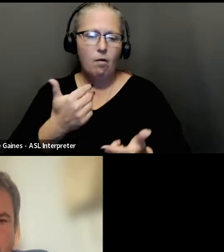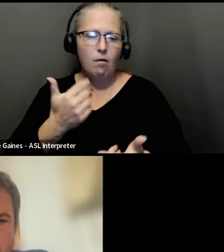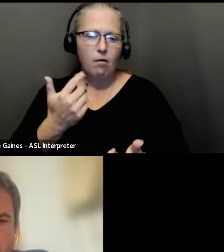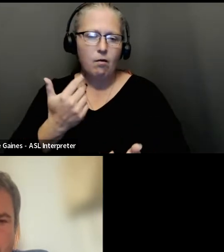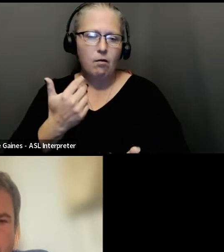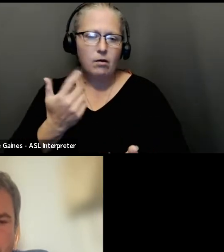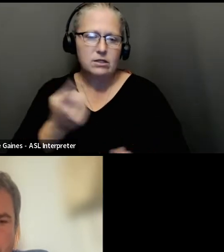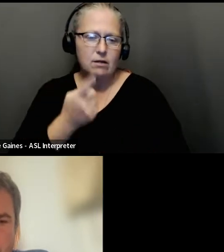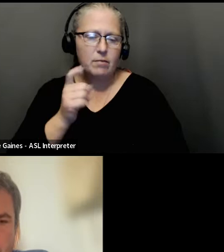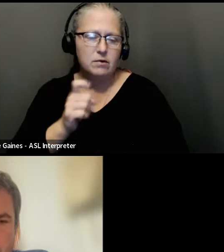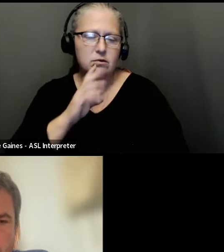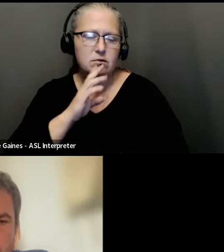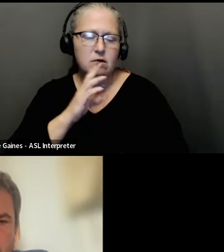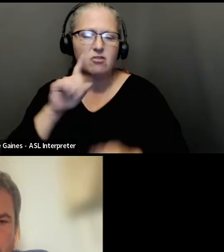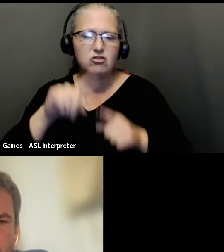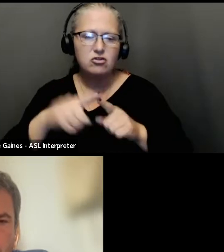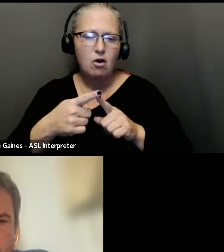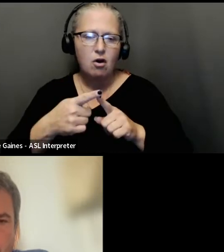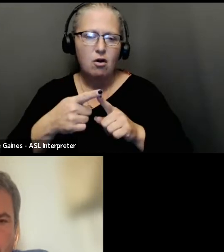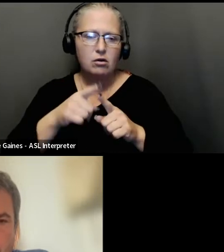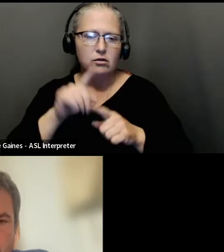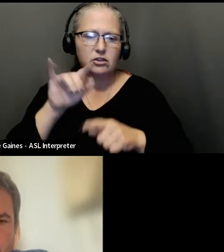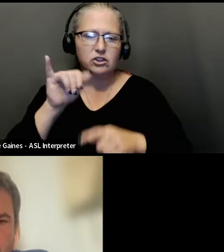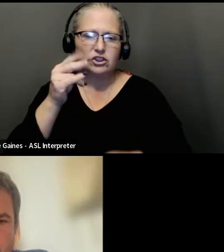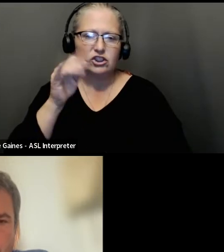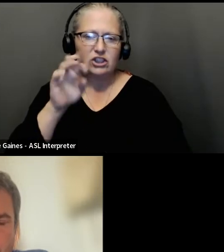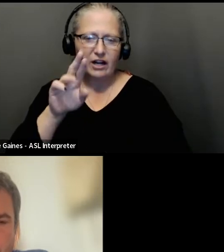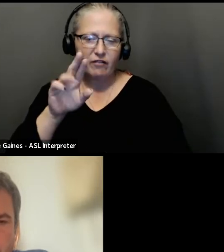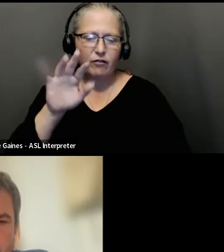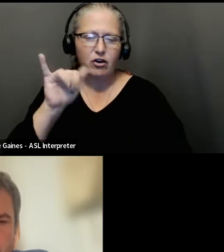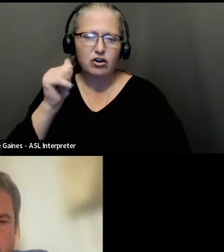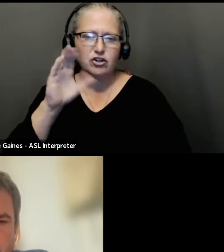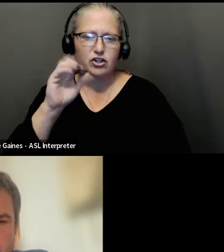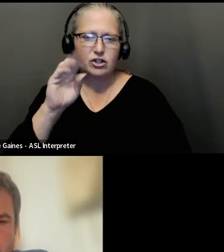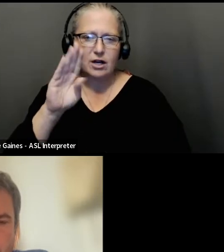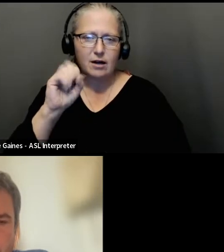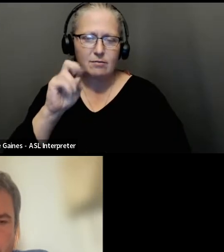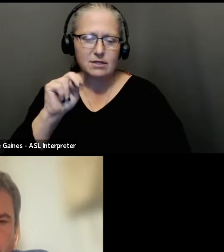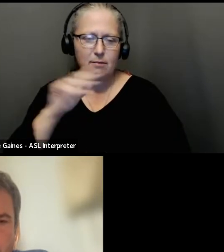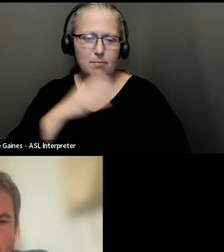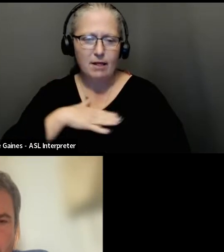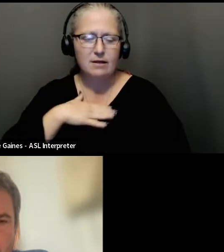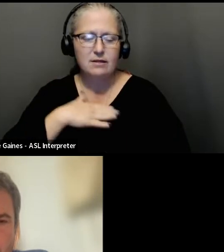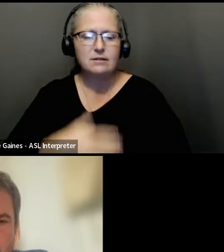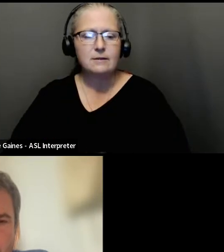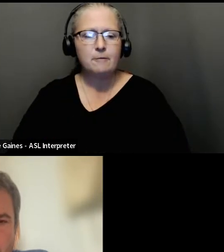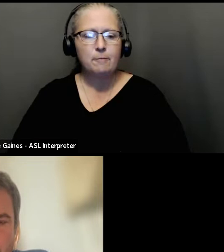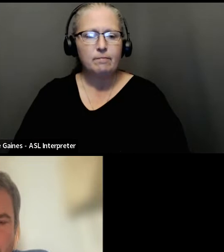say. We can start with Jennifer Jacobson, please.